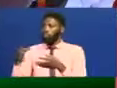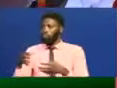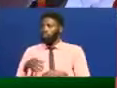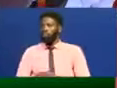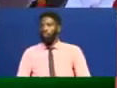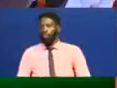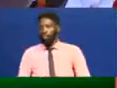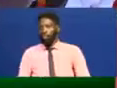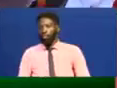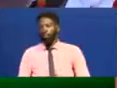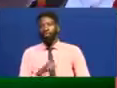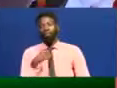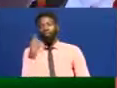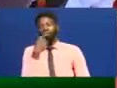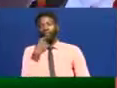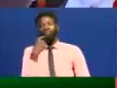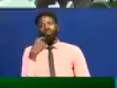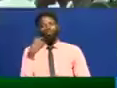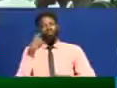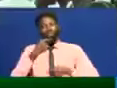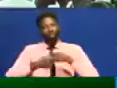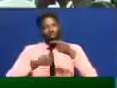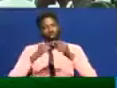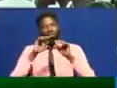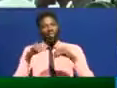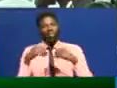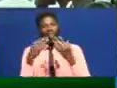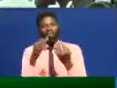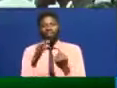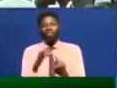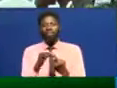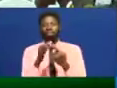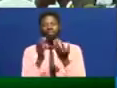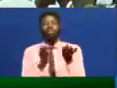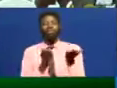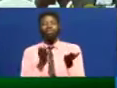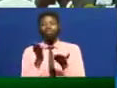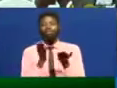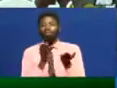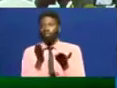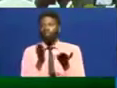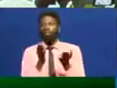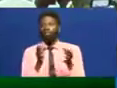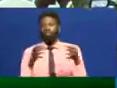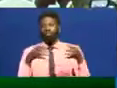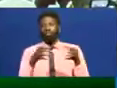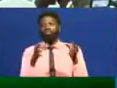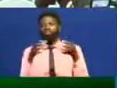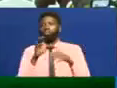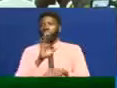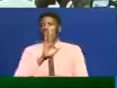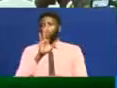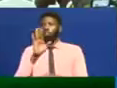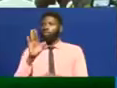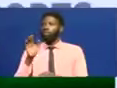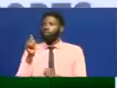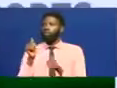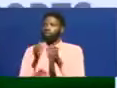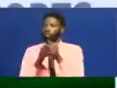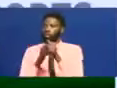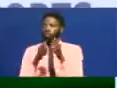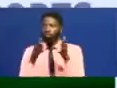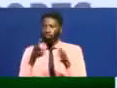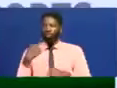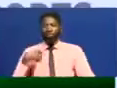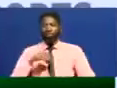who continue to provide very specialized services in the respective spaces that you lead. Today we are being